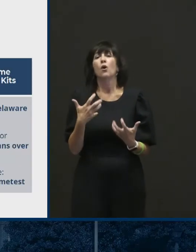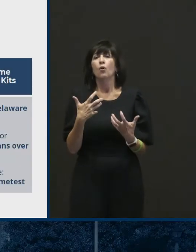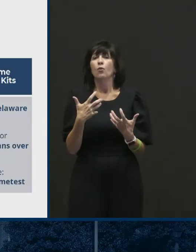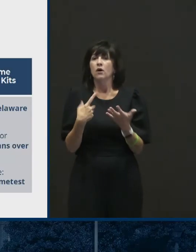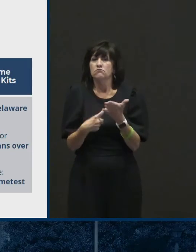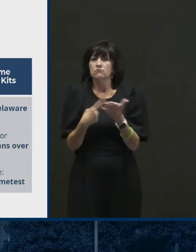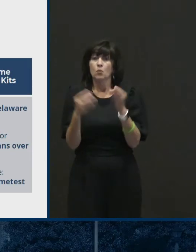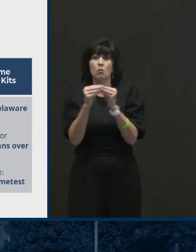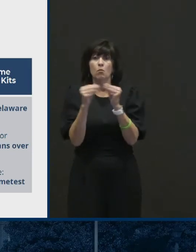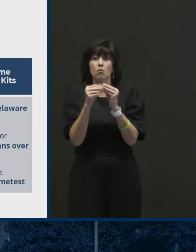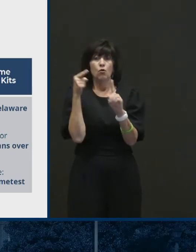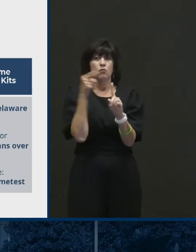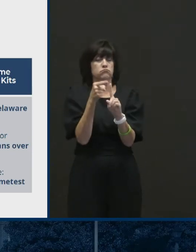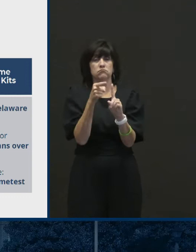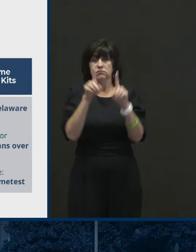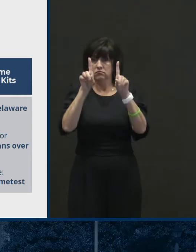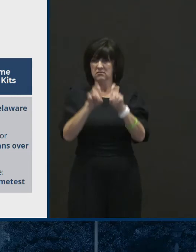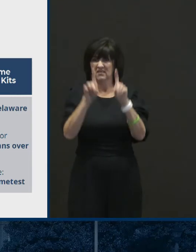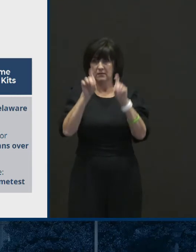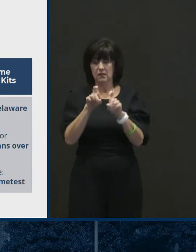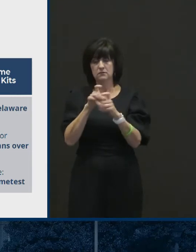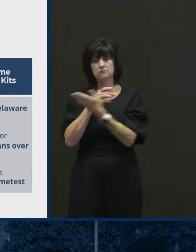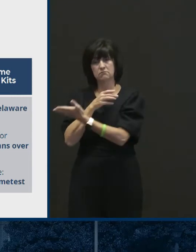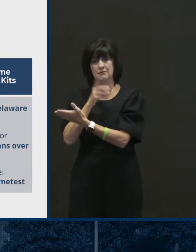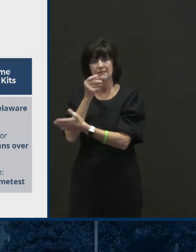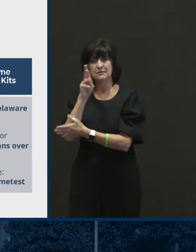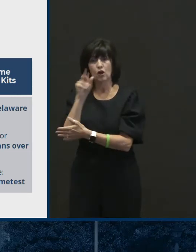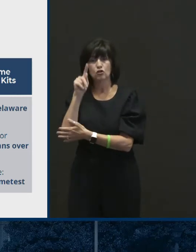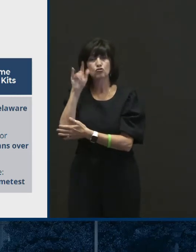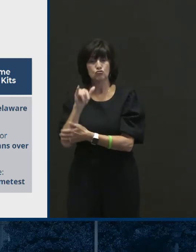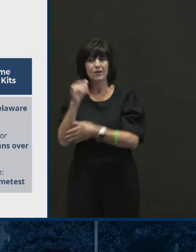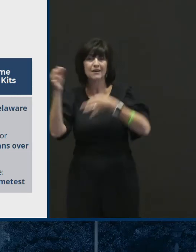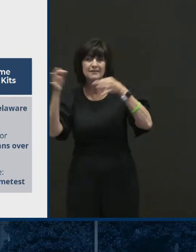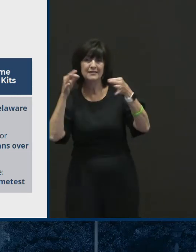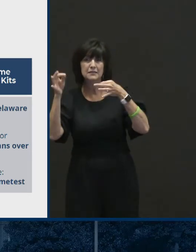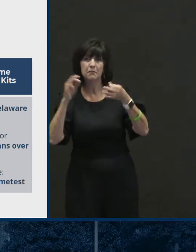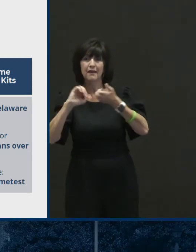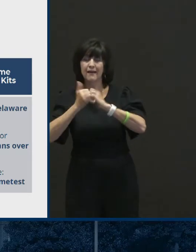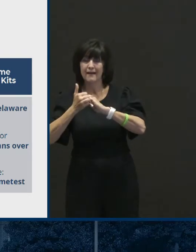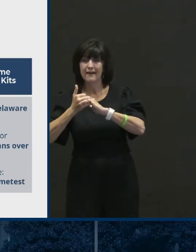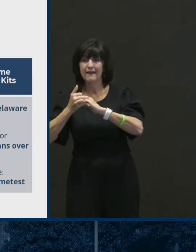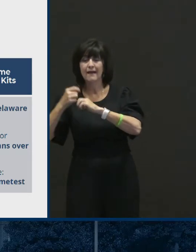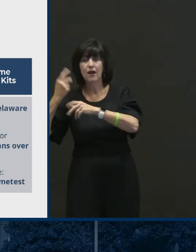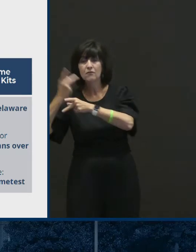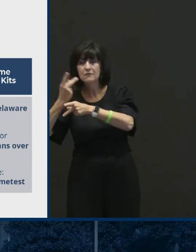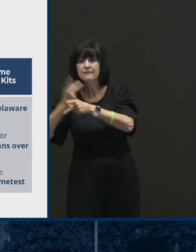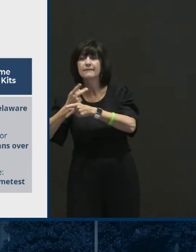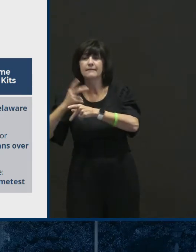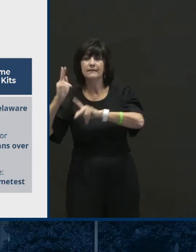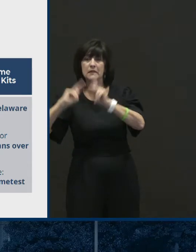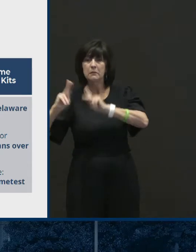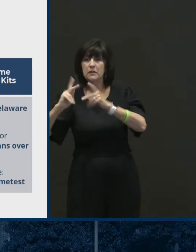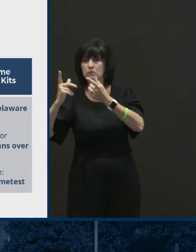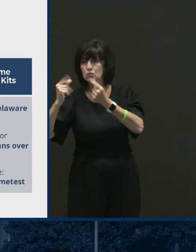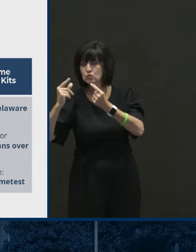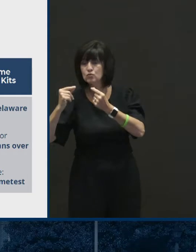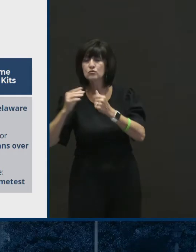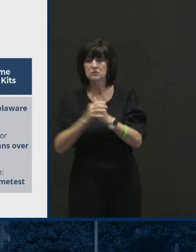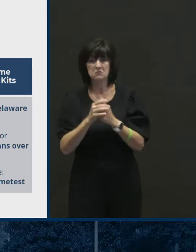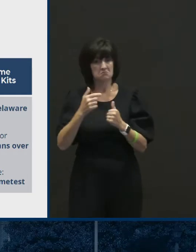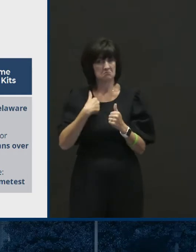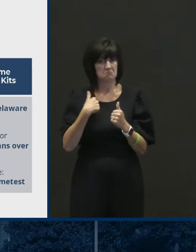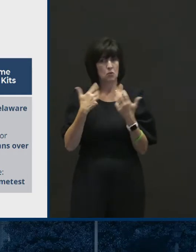Dr. Rattay did a good job kind of understanding how we're reactive to it. And I think I'm going to talk a little bit about that today as well. You